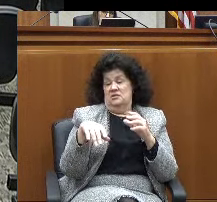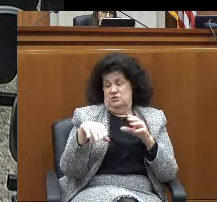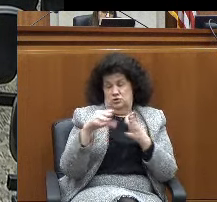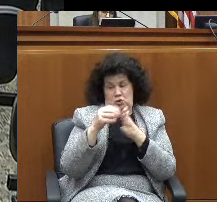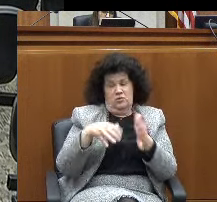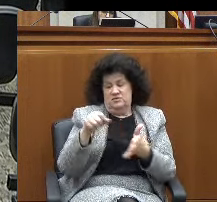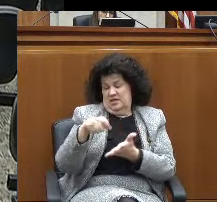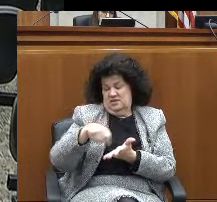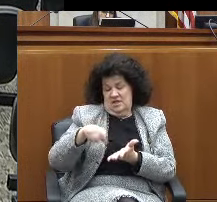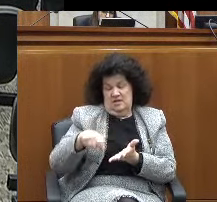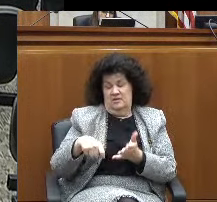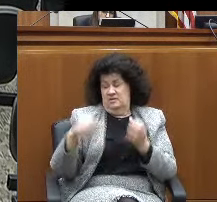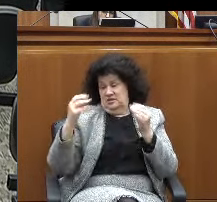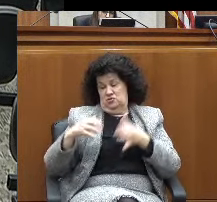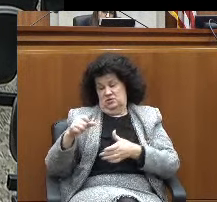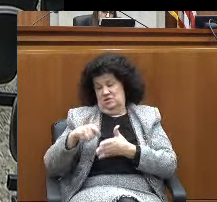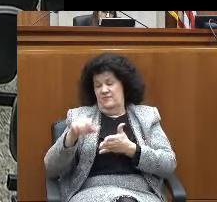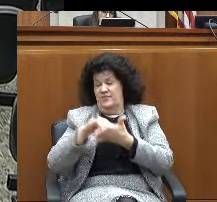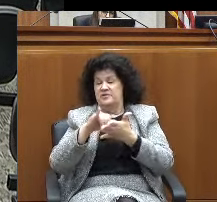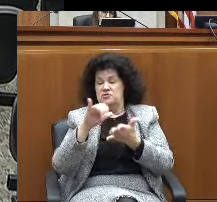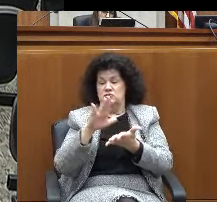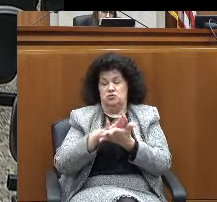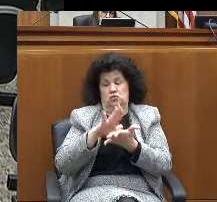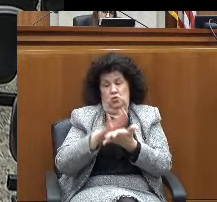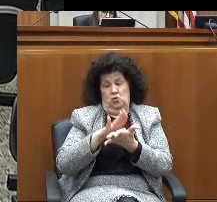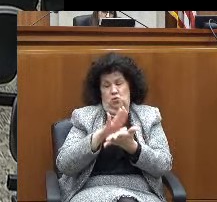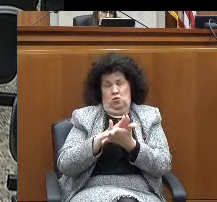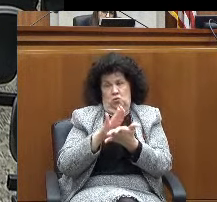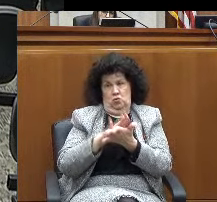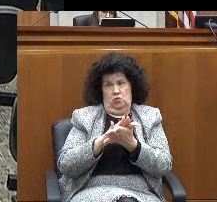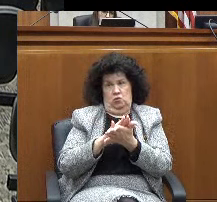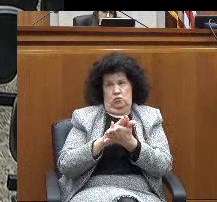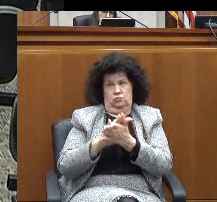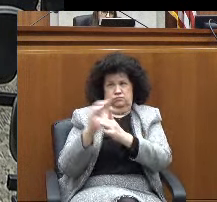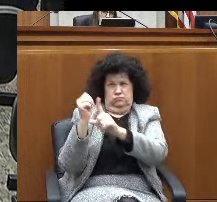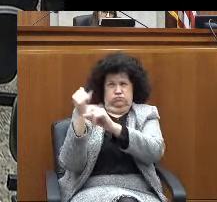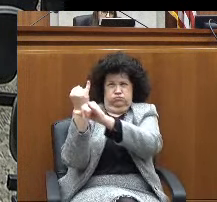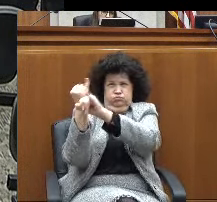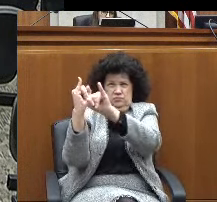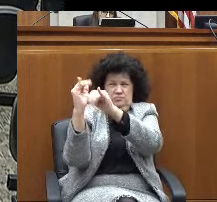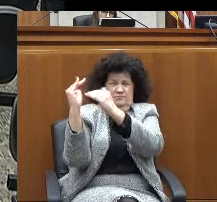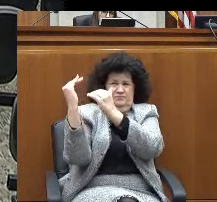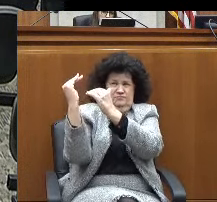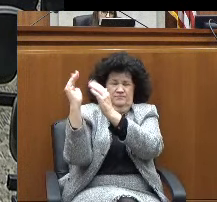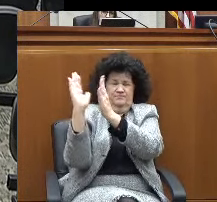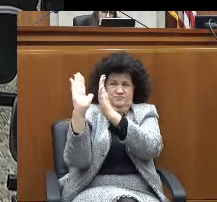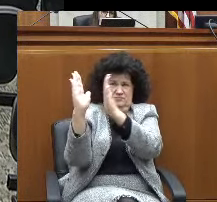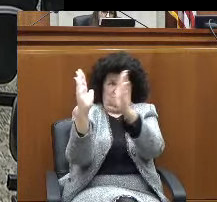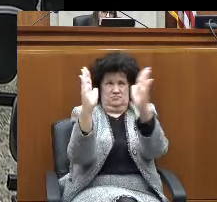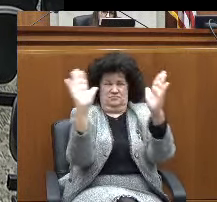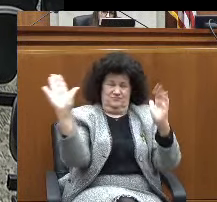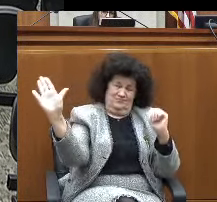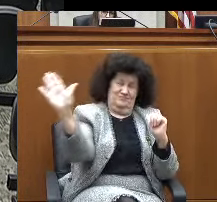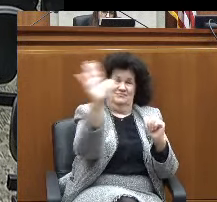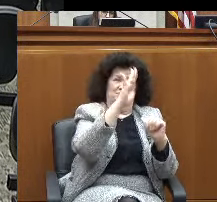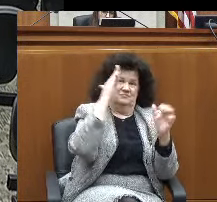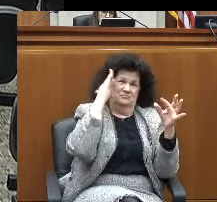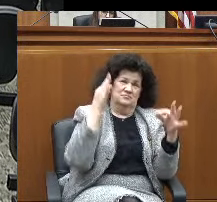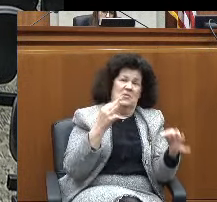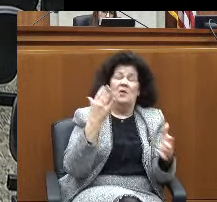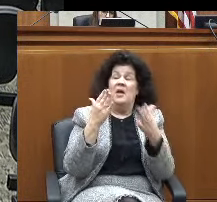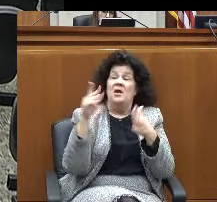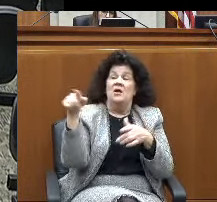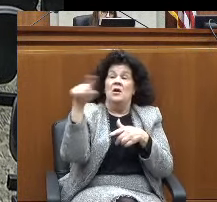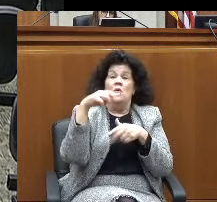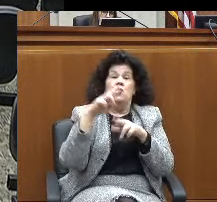take it, that is really a school system or school decision. So a lot of our school systems are schools who are up for accreditation, or they might be a part of a